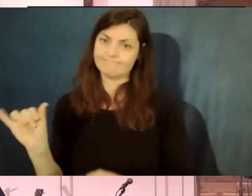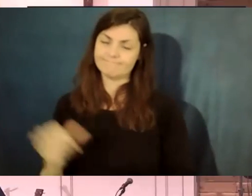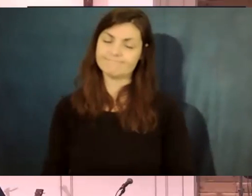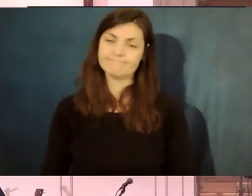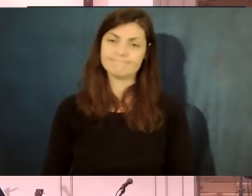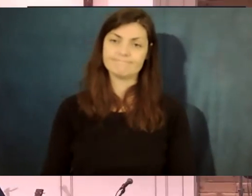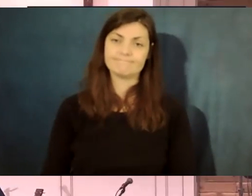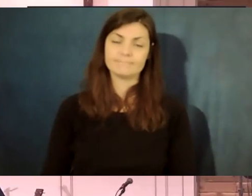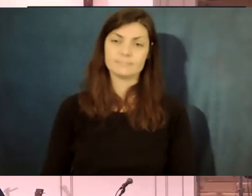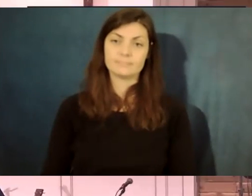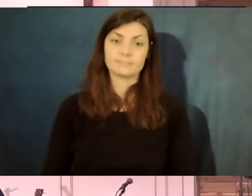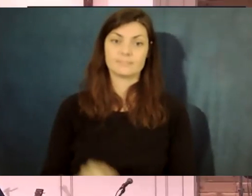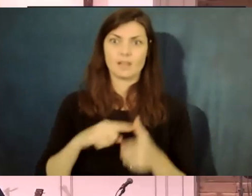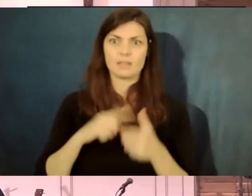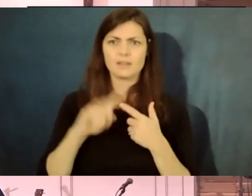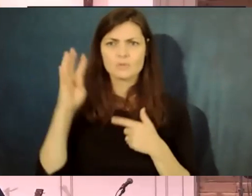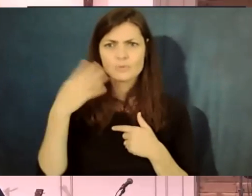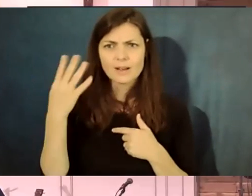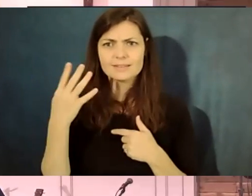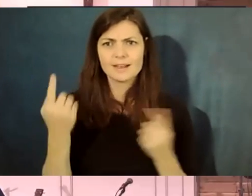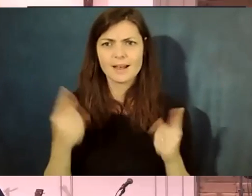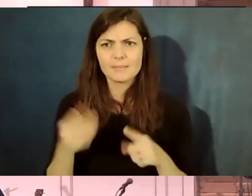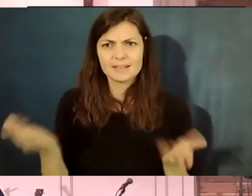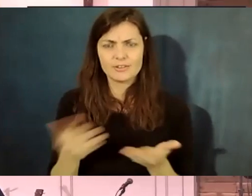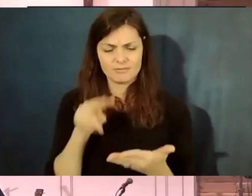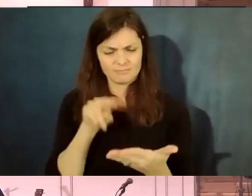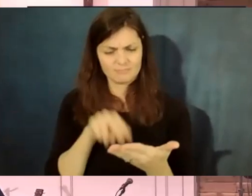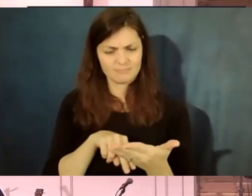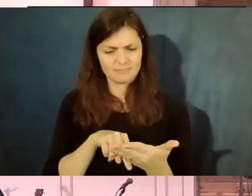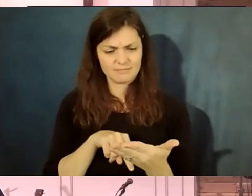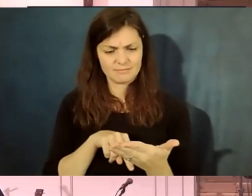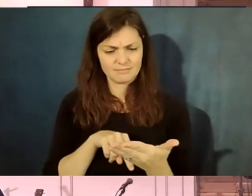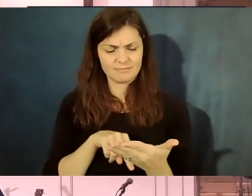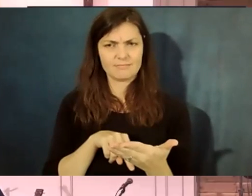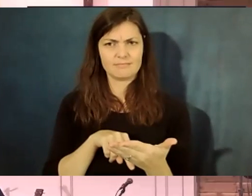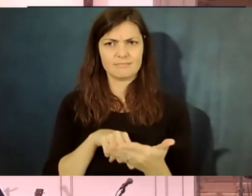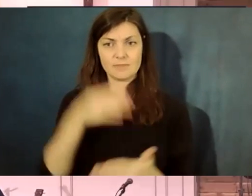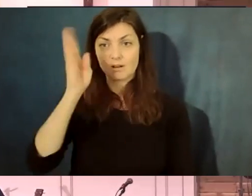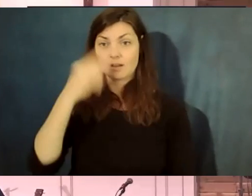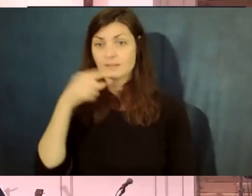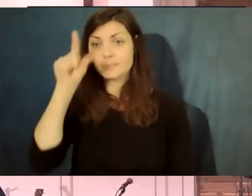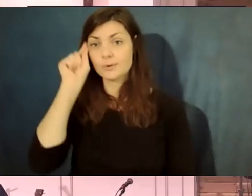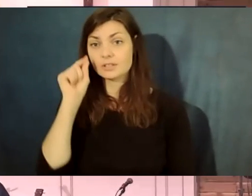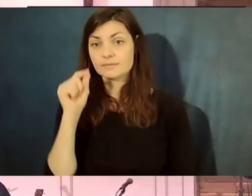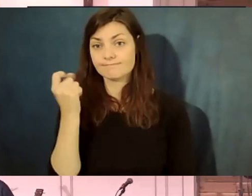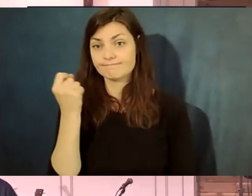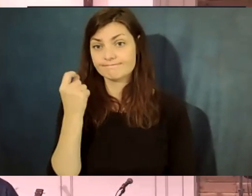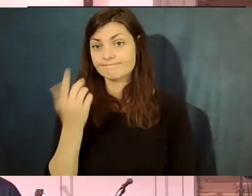And then the crazy thing that happens here, this is really crazy to me. He says to Moses, you know what?